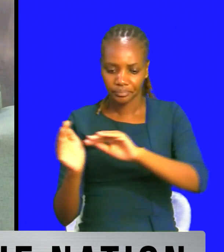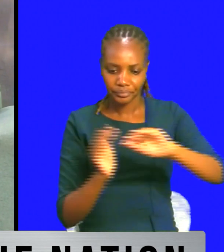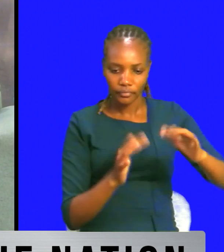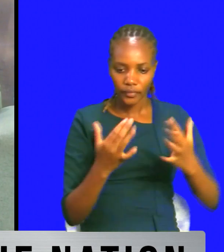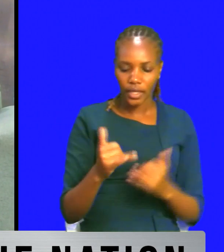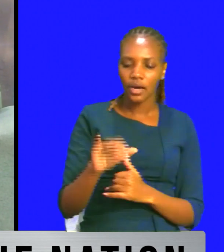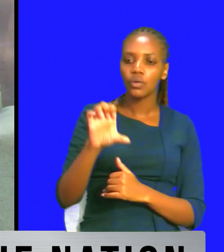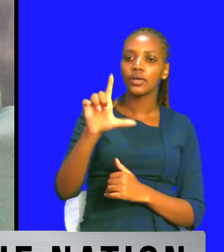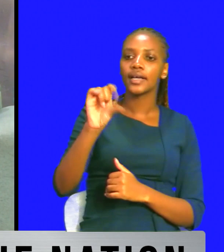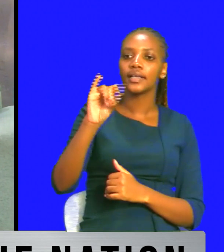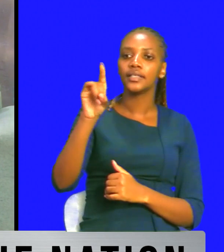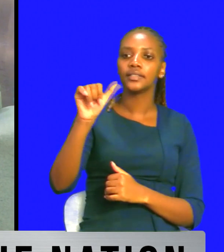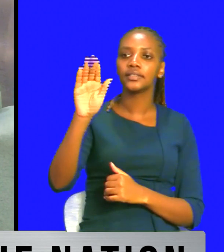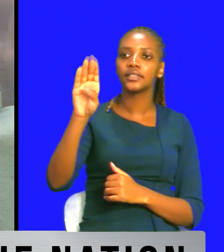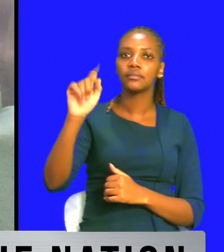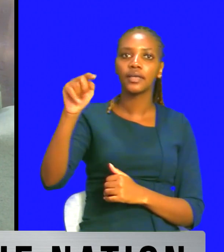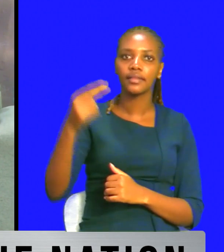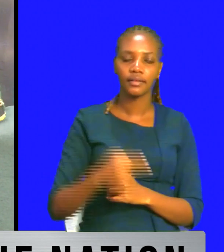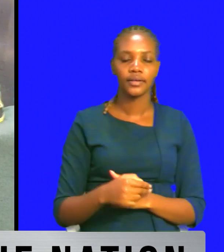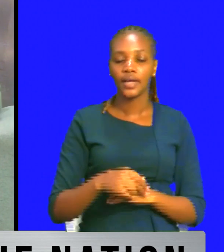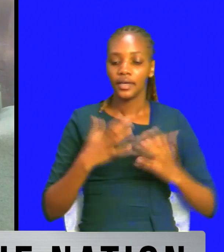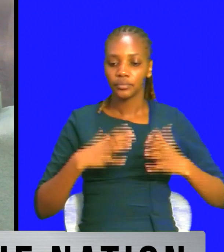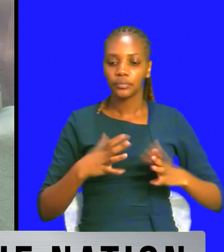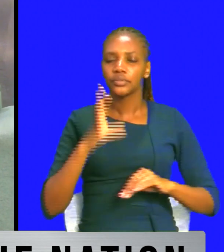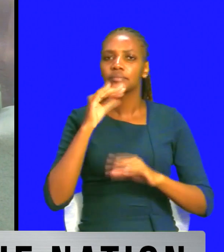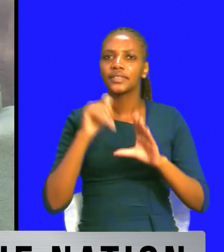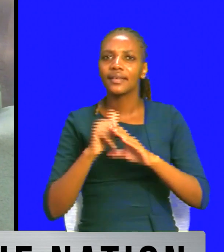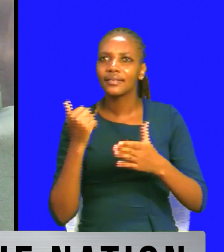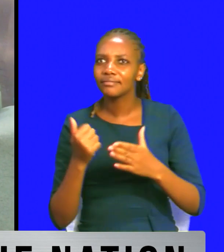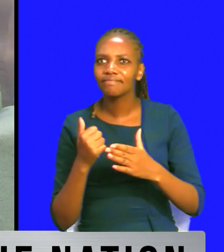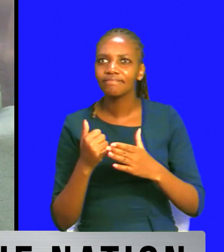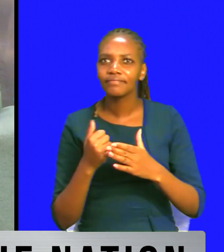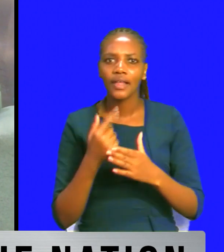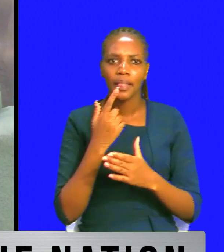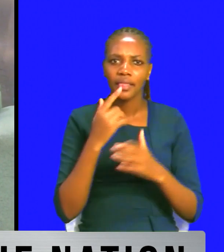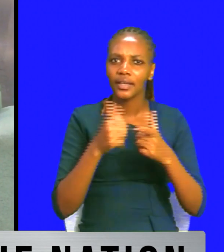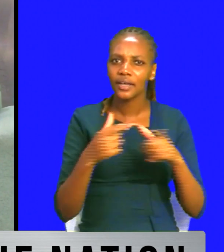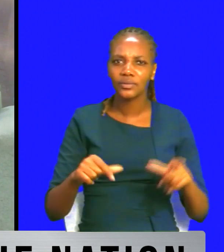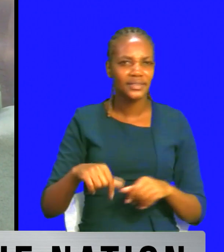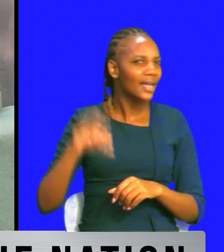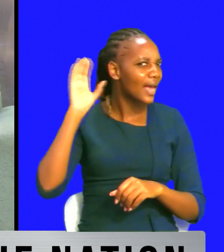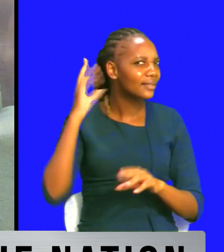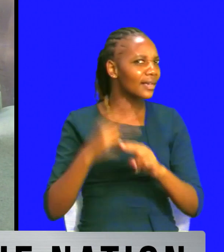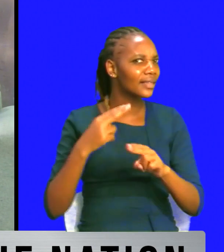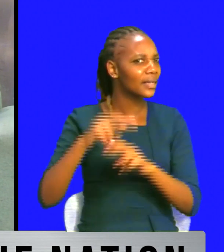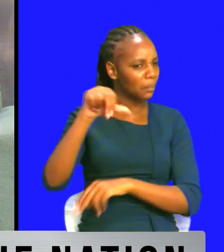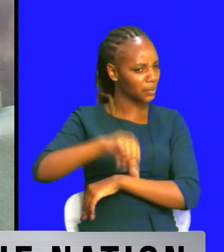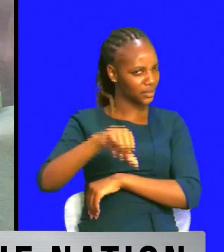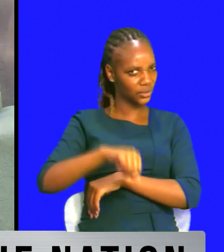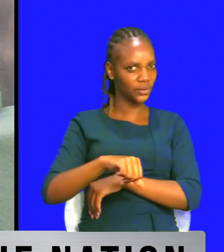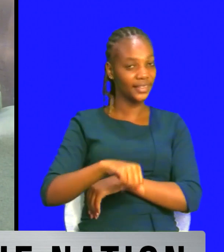it was spoken in mother tongue. Did I hear the name prostitutes? Yes, Jonah, it was